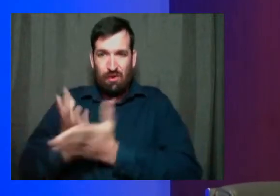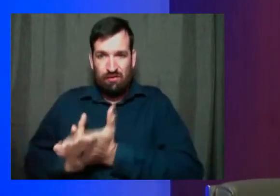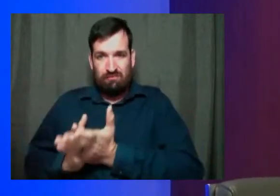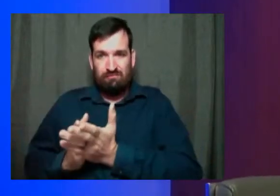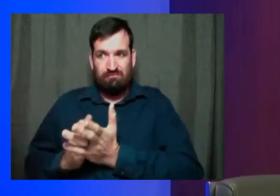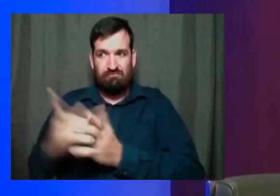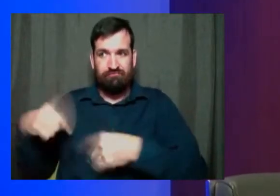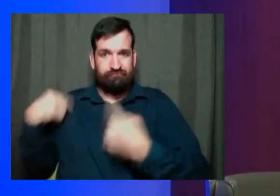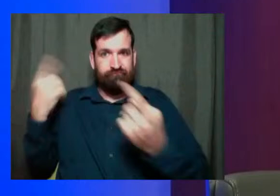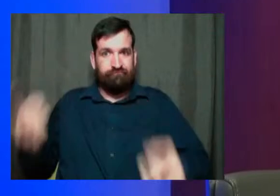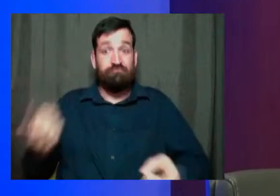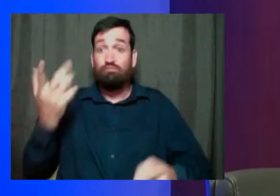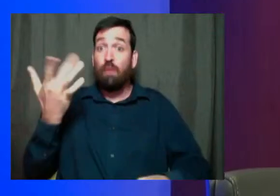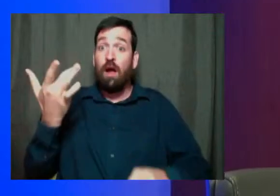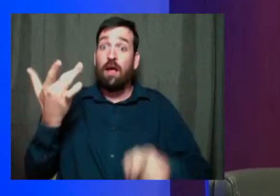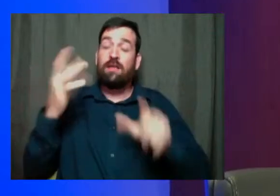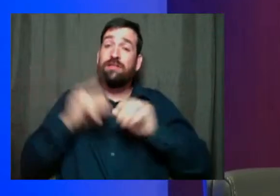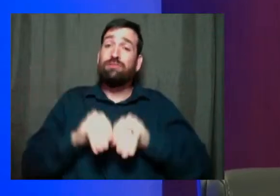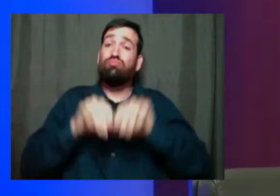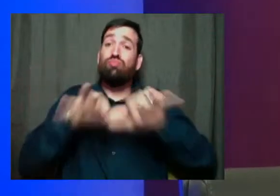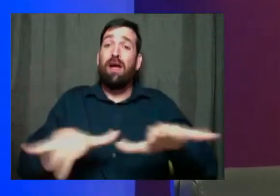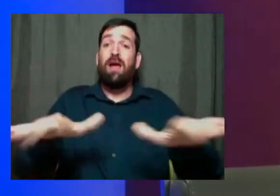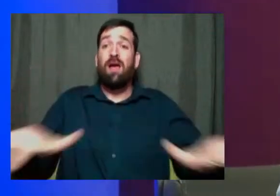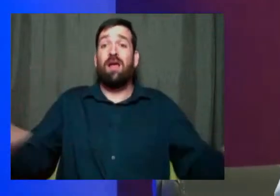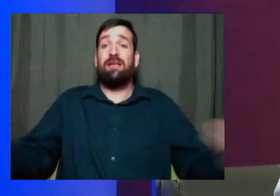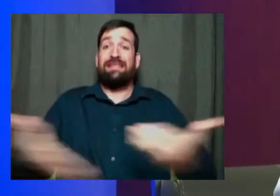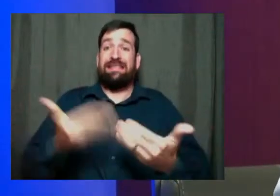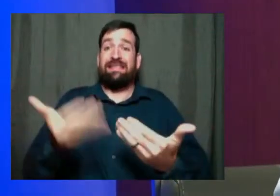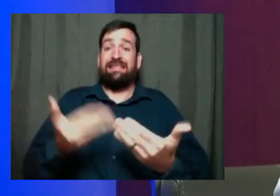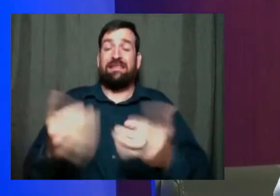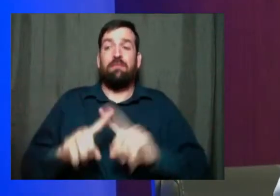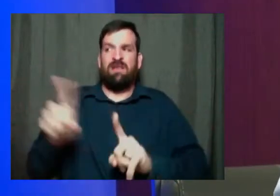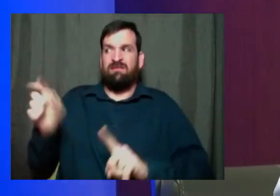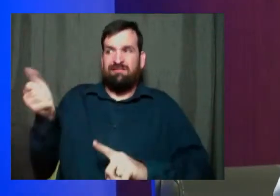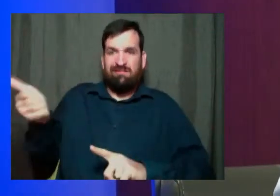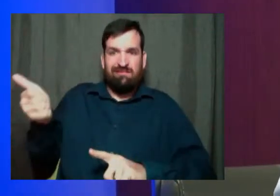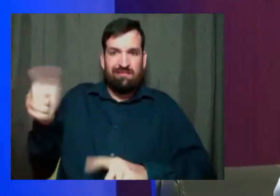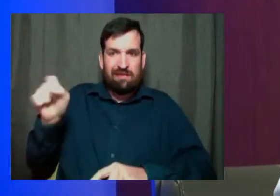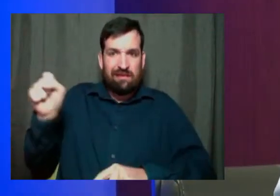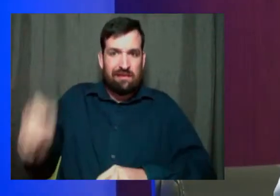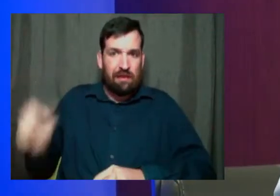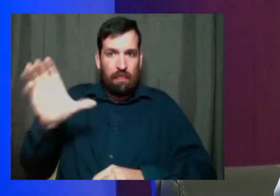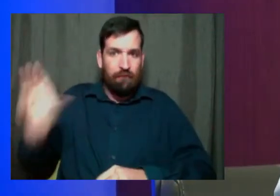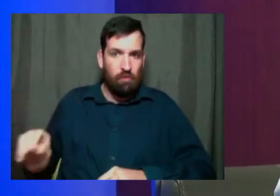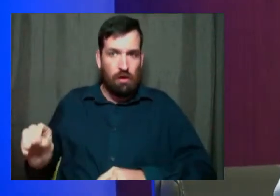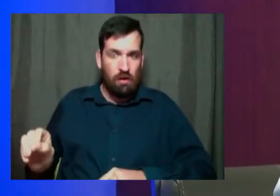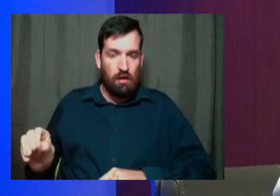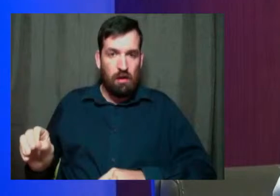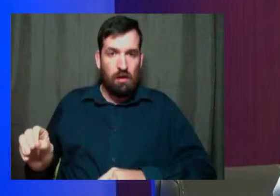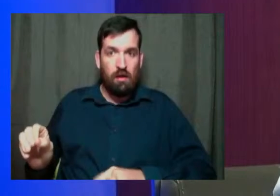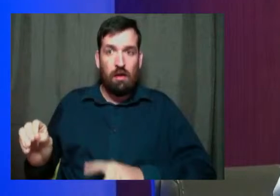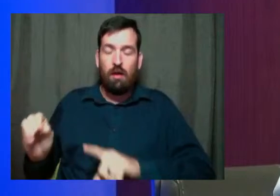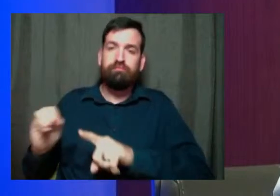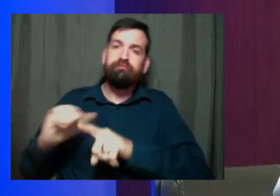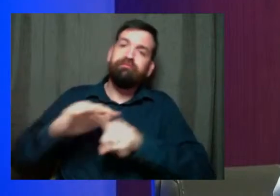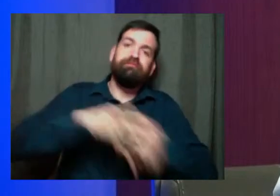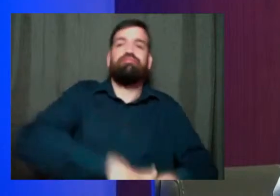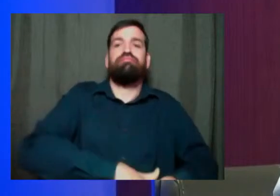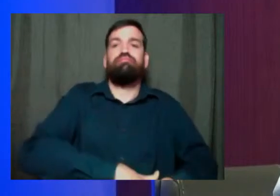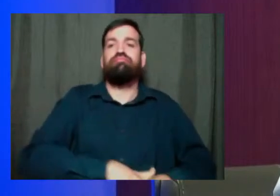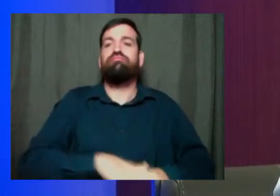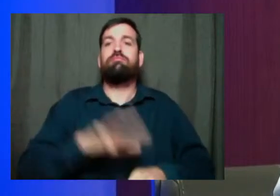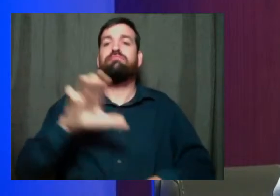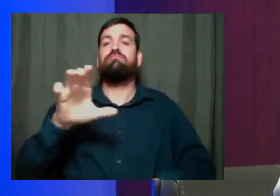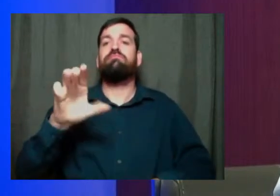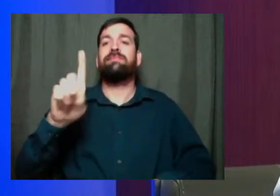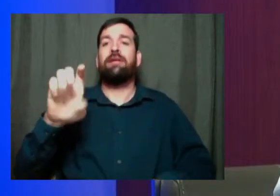it may be spreading more easily, and at least in South Africa and these regions, it's displaced the Delta variant, not associated thus